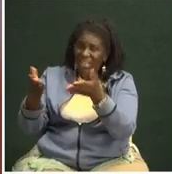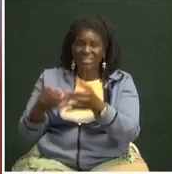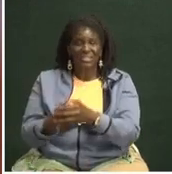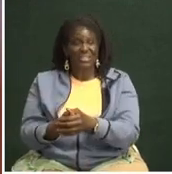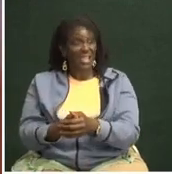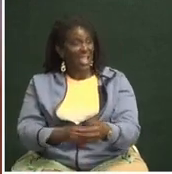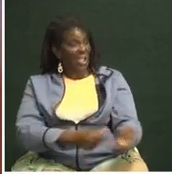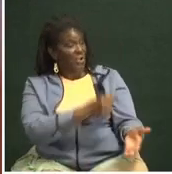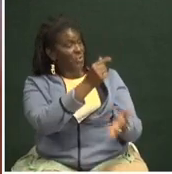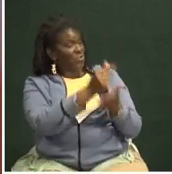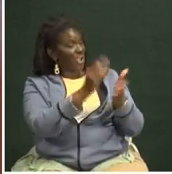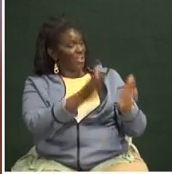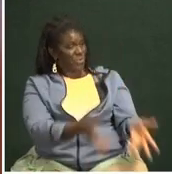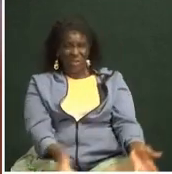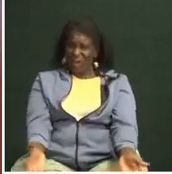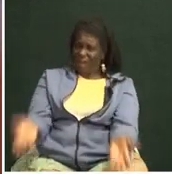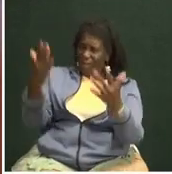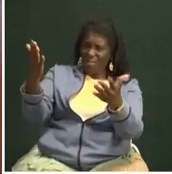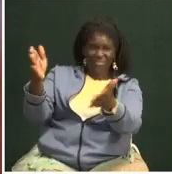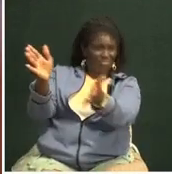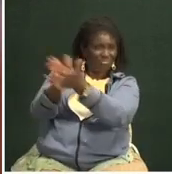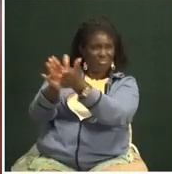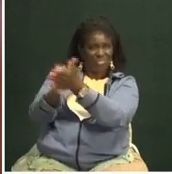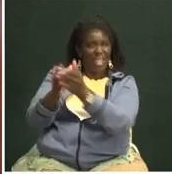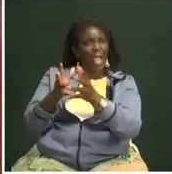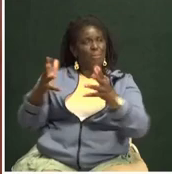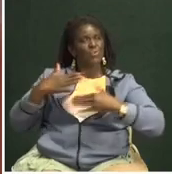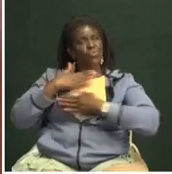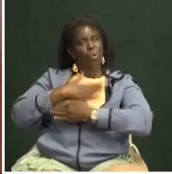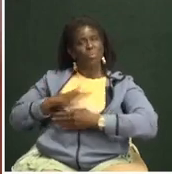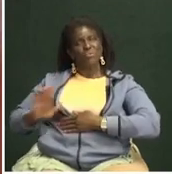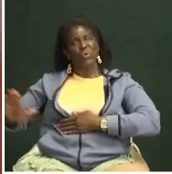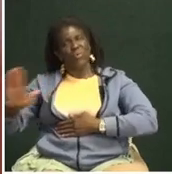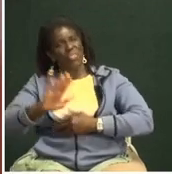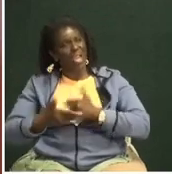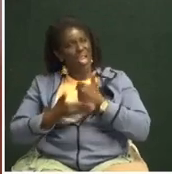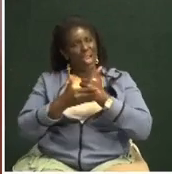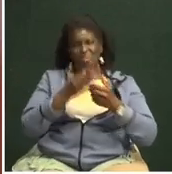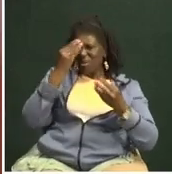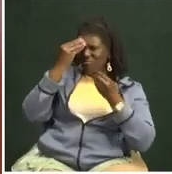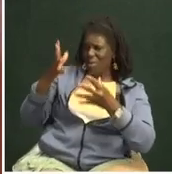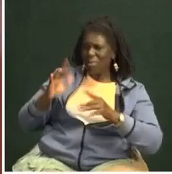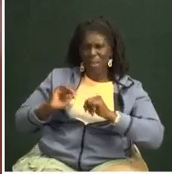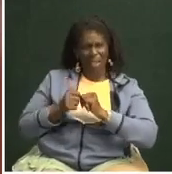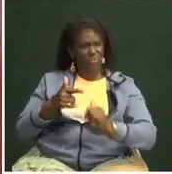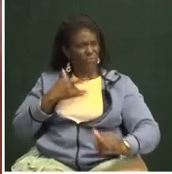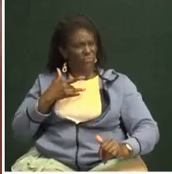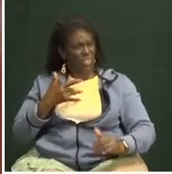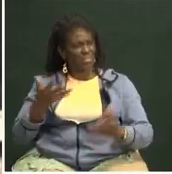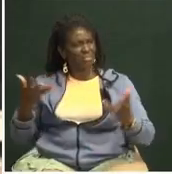Okay, graduates, let them know how much you appreciate them. Let them know how you feel.